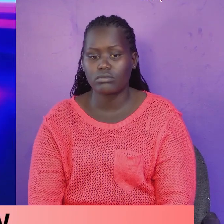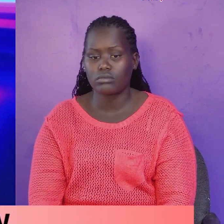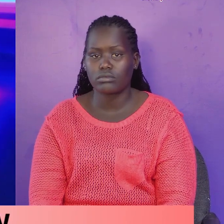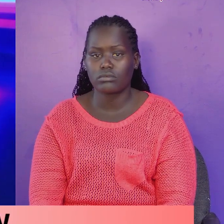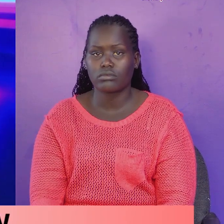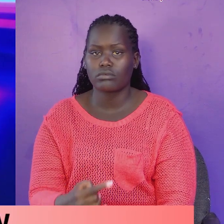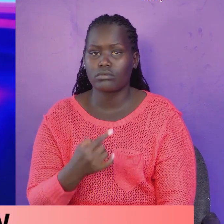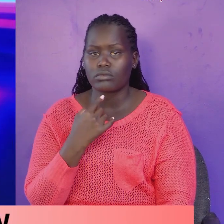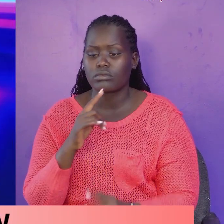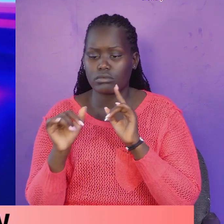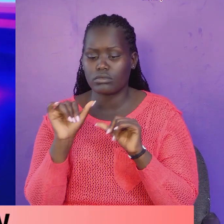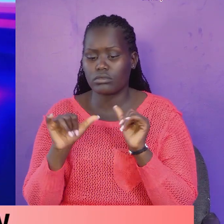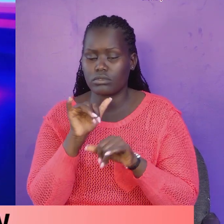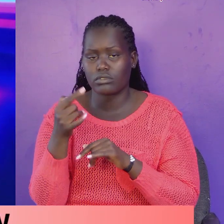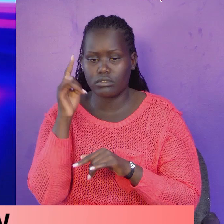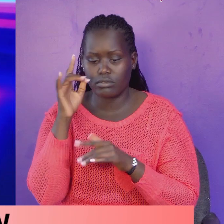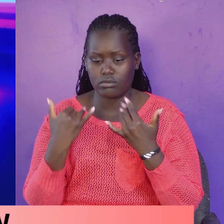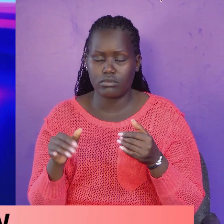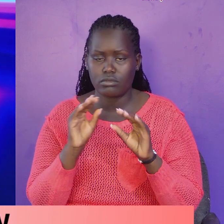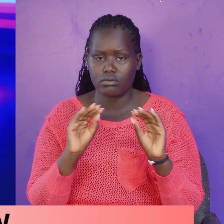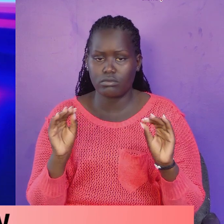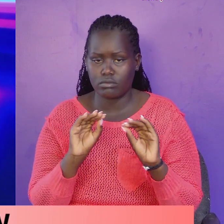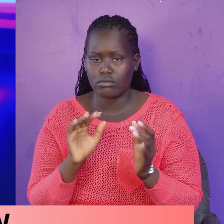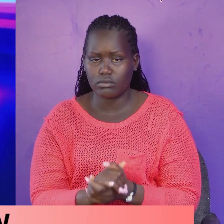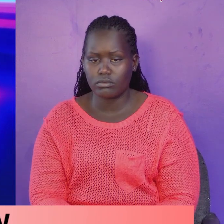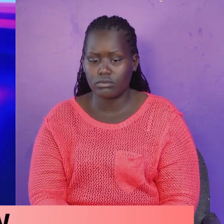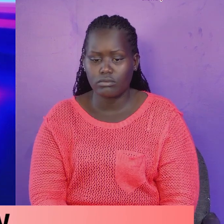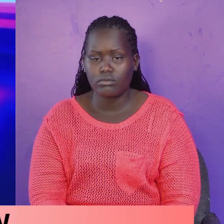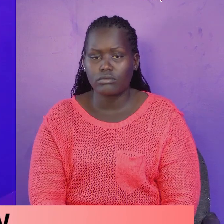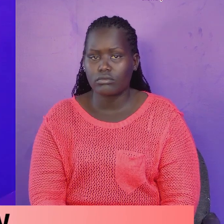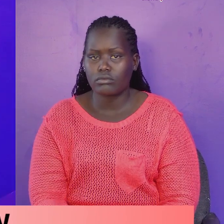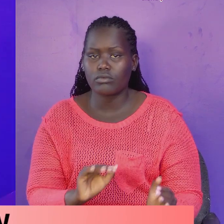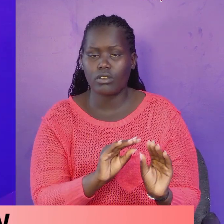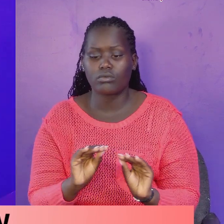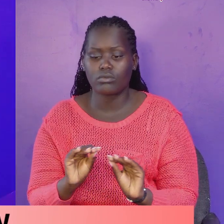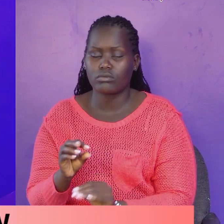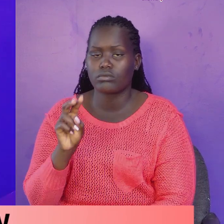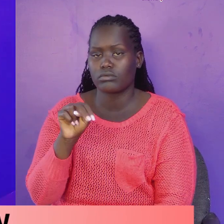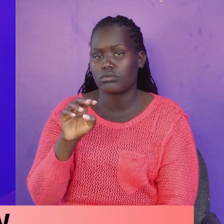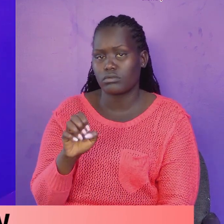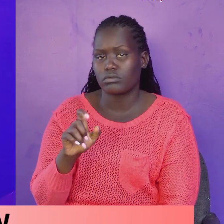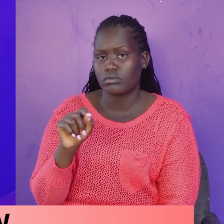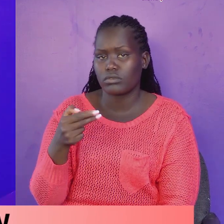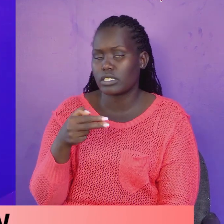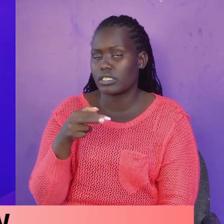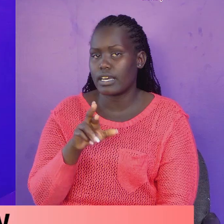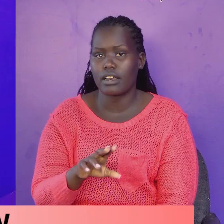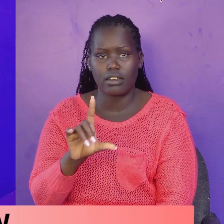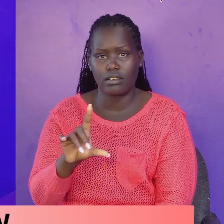now. Another match, I think. That is, let's go to Netherlands. Yeah, Netherlands. That's where